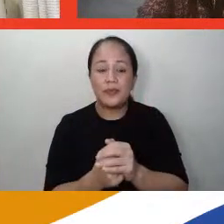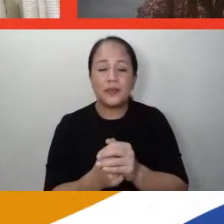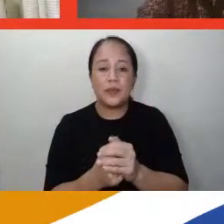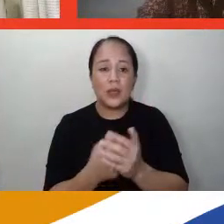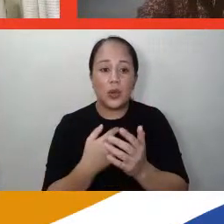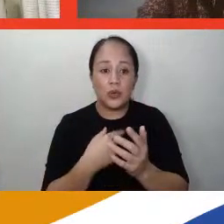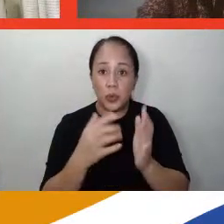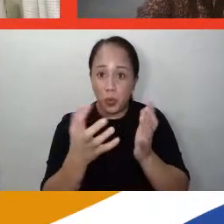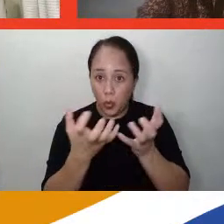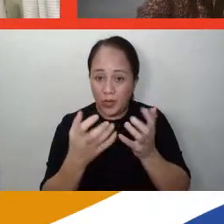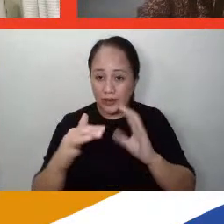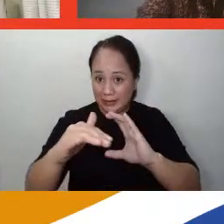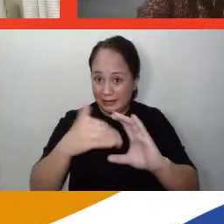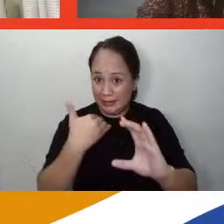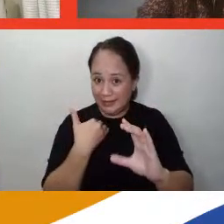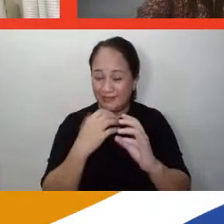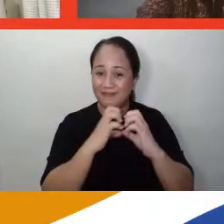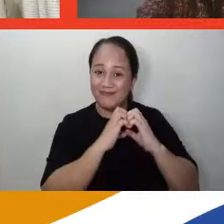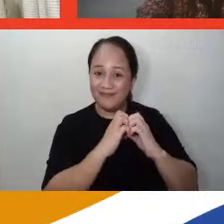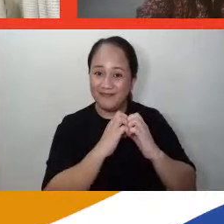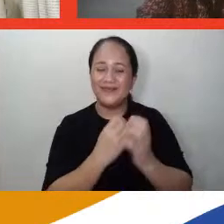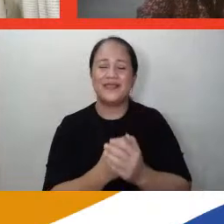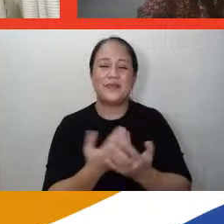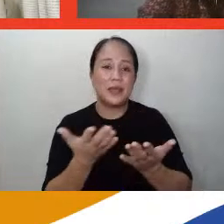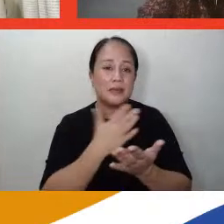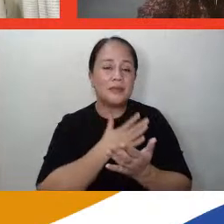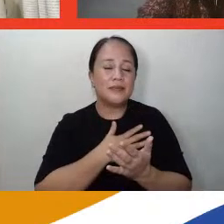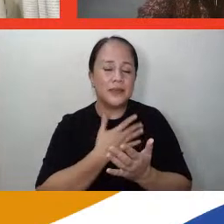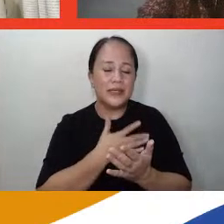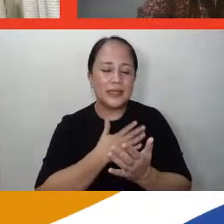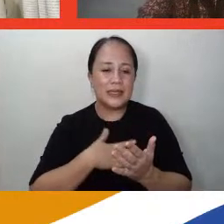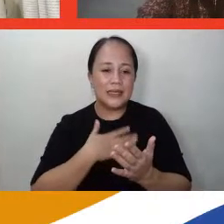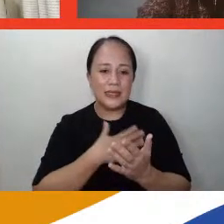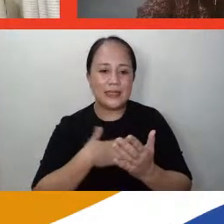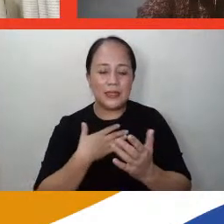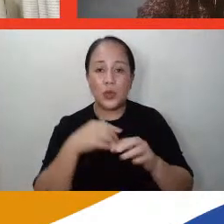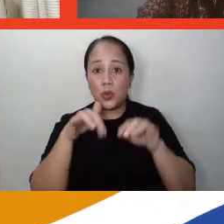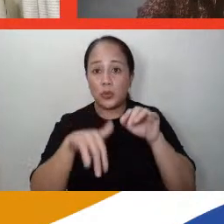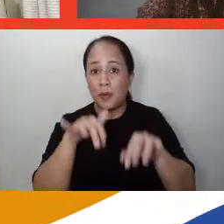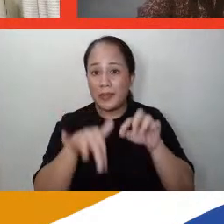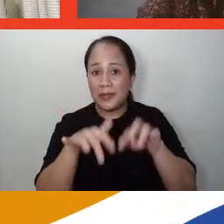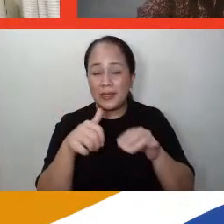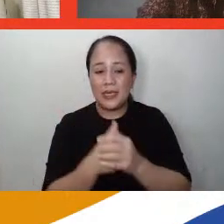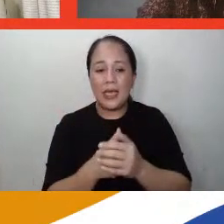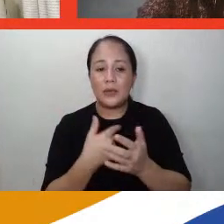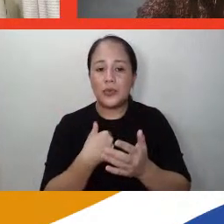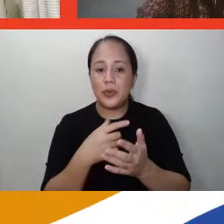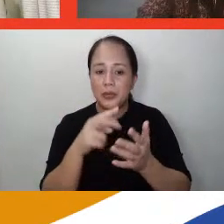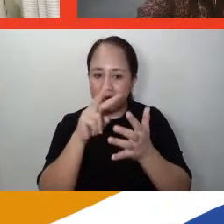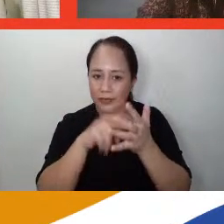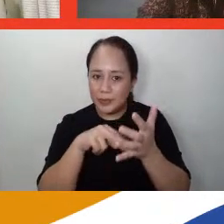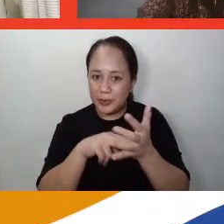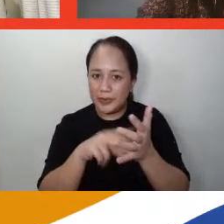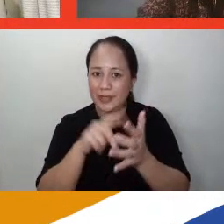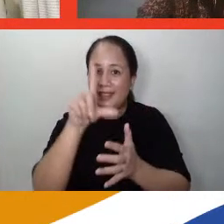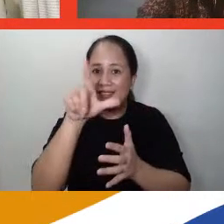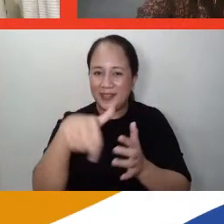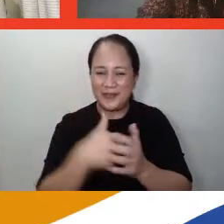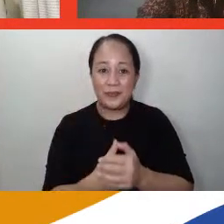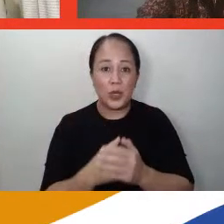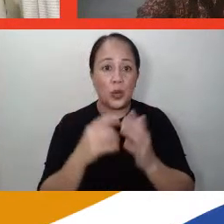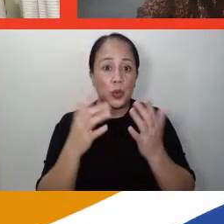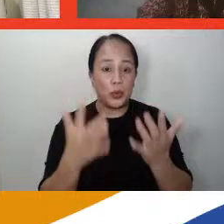you want to send some love, feel free lang po to leave in the comment section and we will get to them later. Ayan, hindi na po